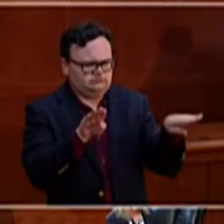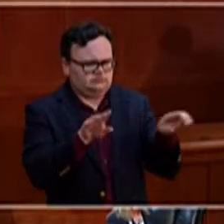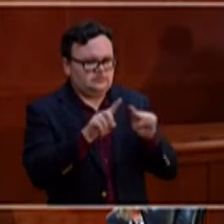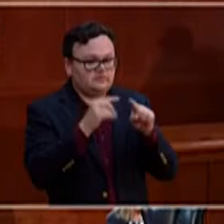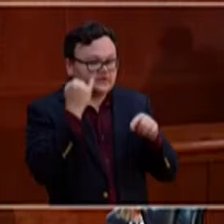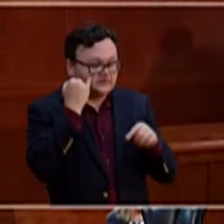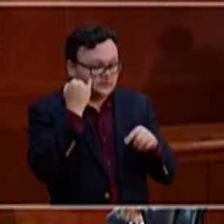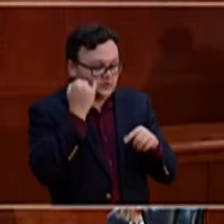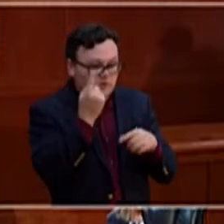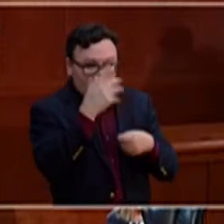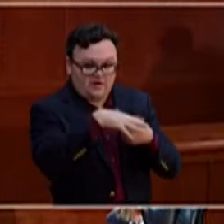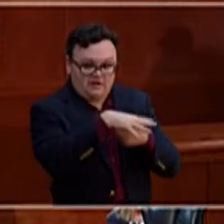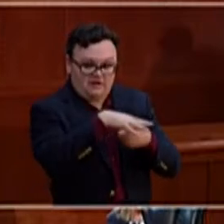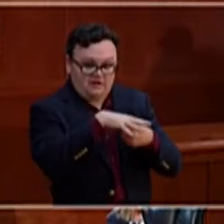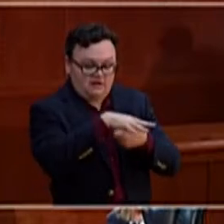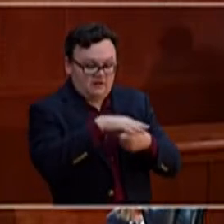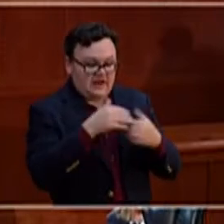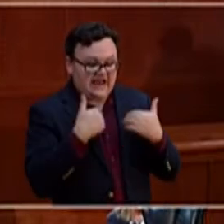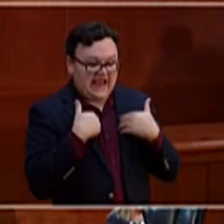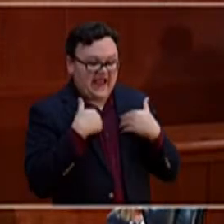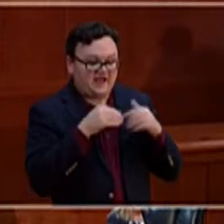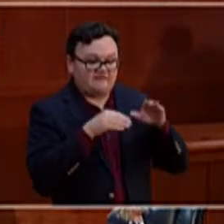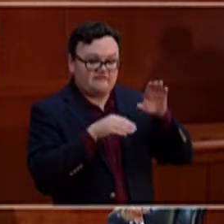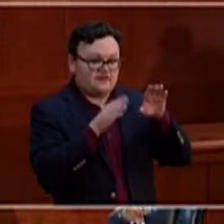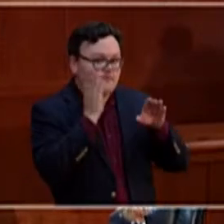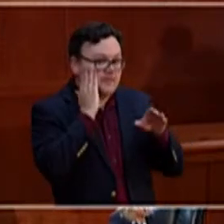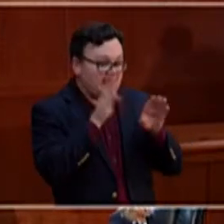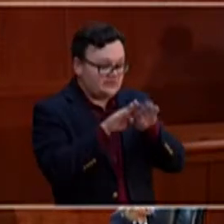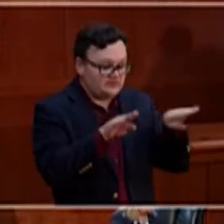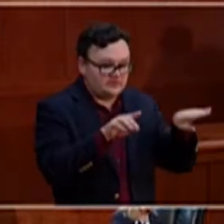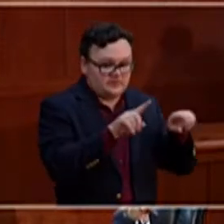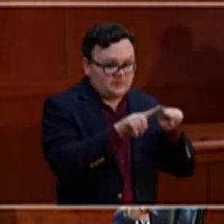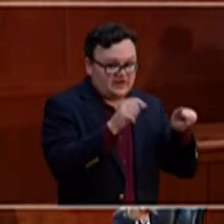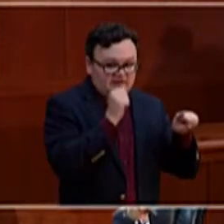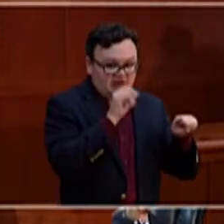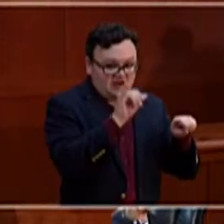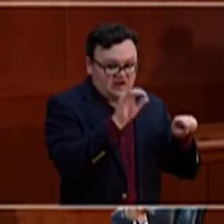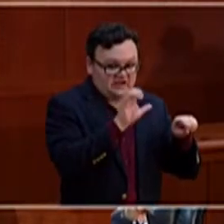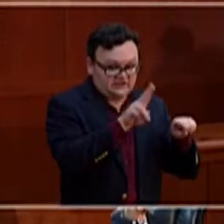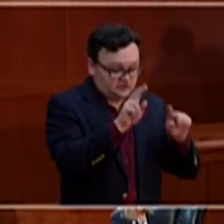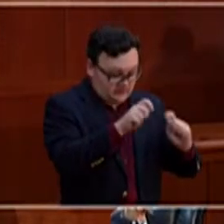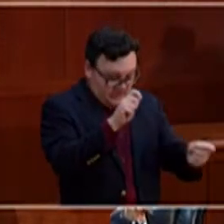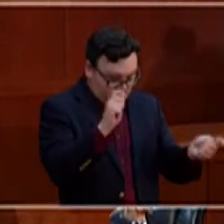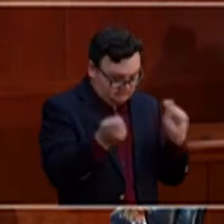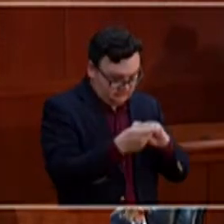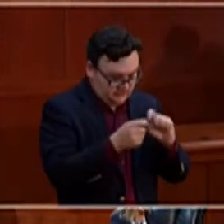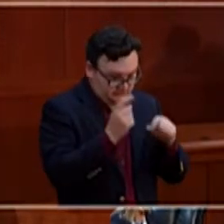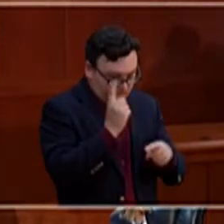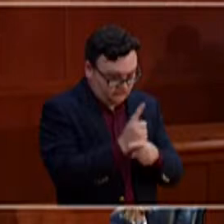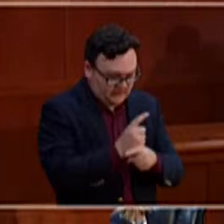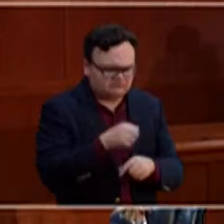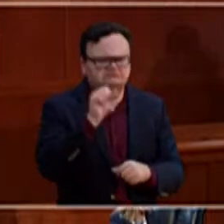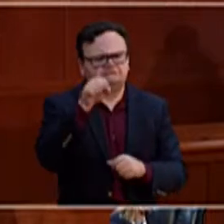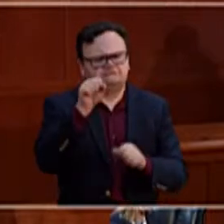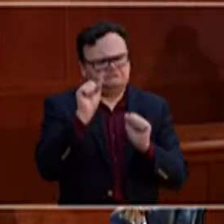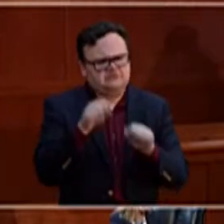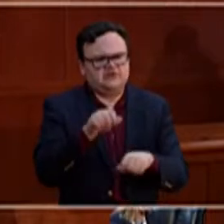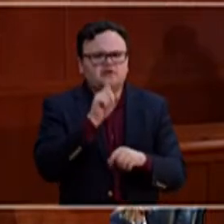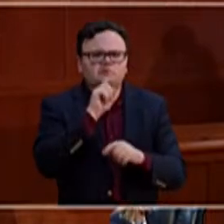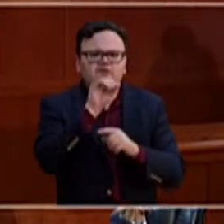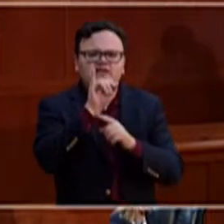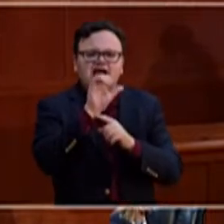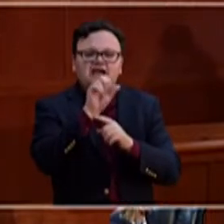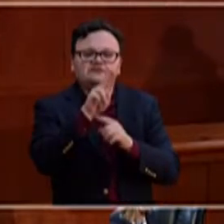you can then convert some of the existing space into ICU. It's more of a level of care than what the type of bed is, right? Absolutely. ICU is a level of